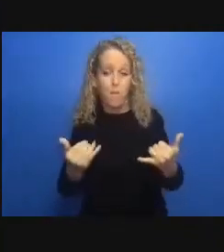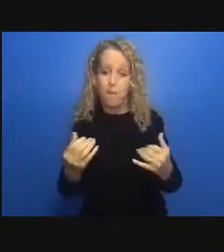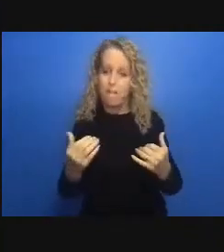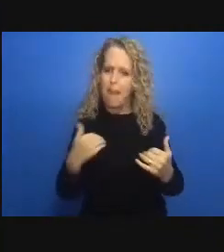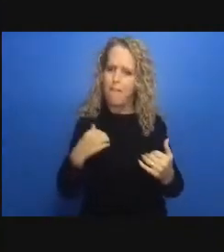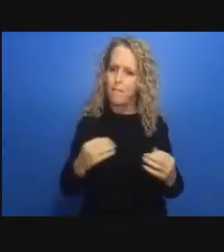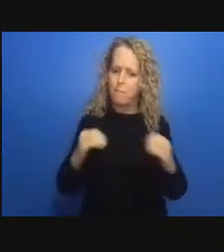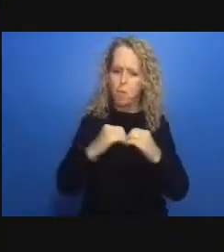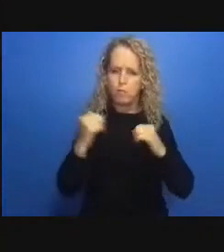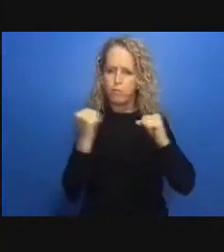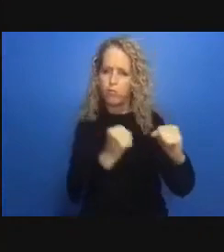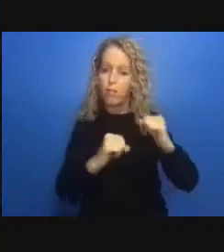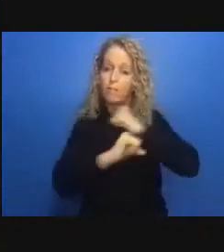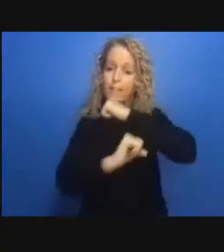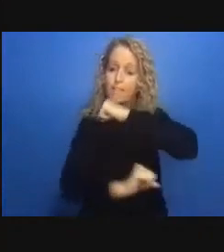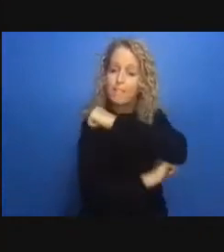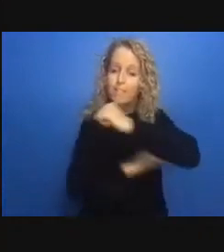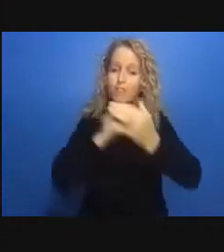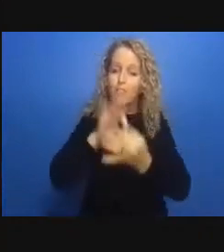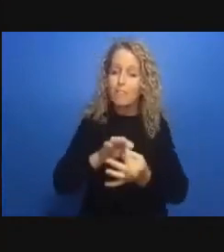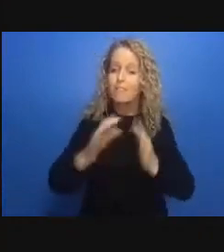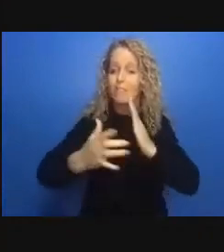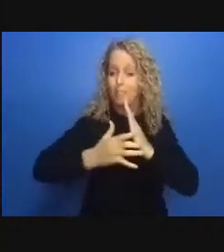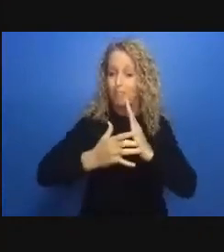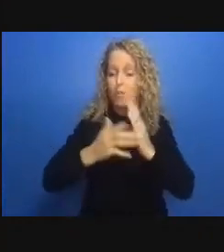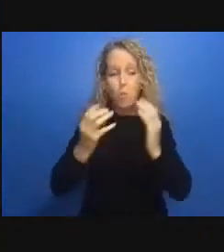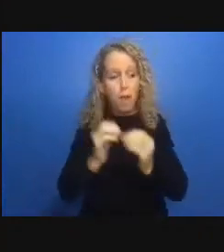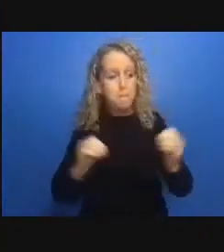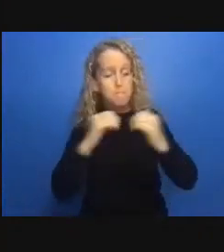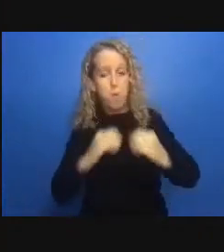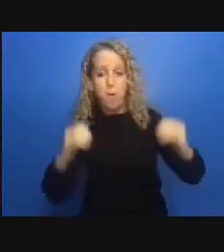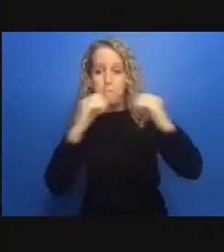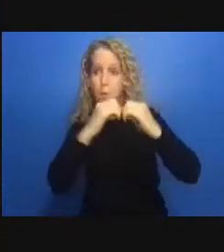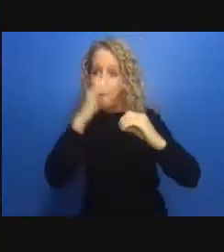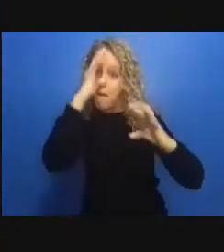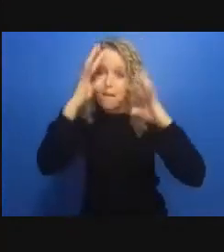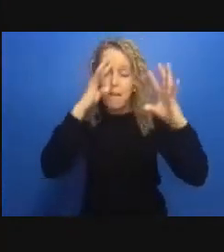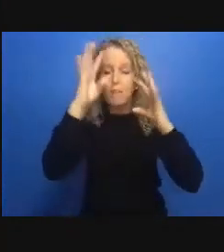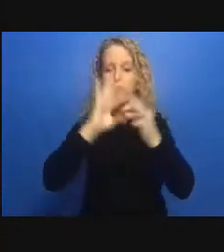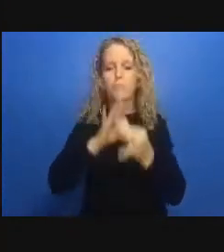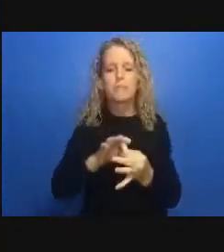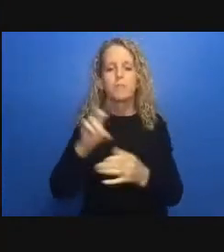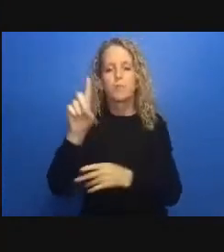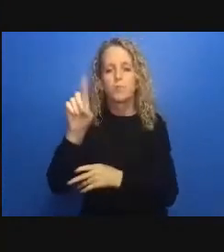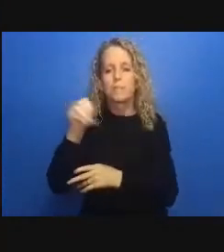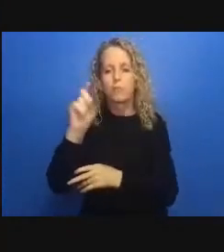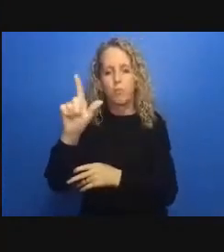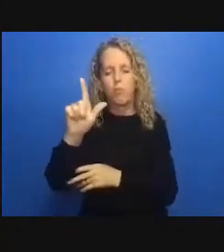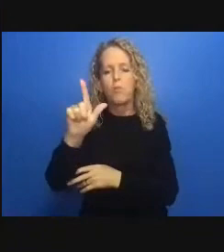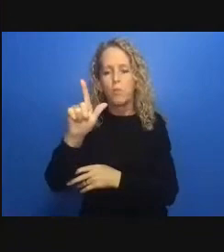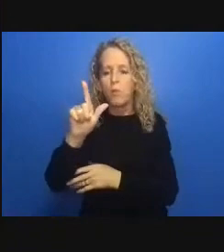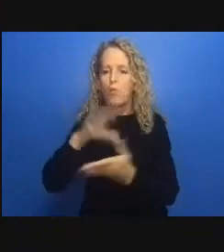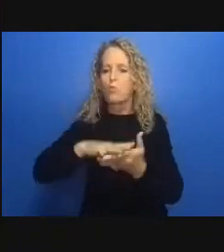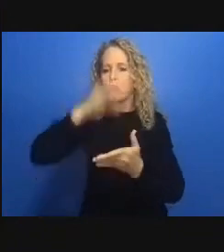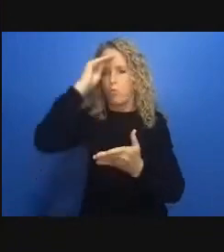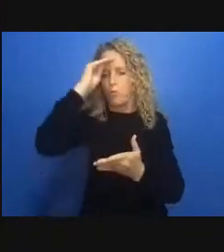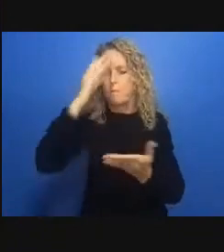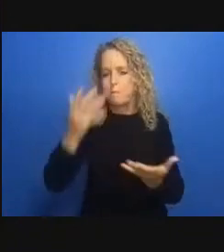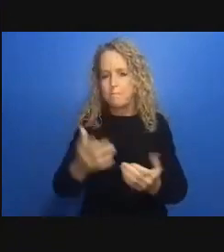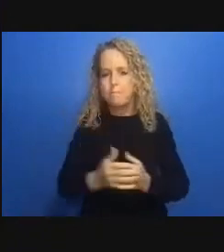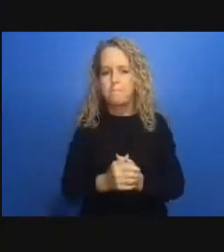built and use that to launch even more innovative programming. So there's some really, really exciting work that we can do here with this innovative